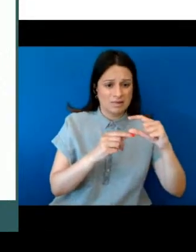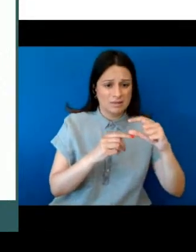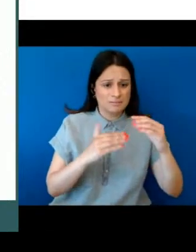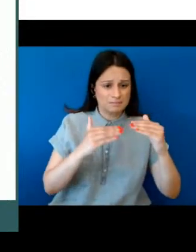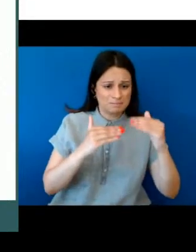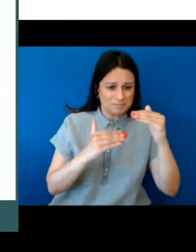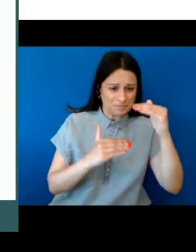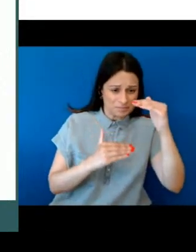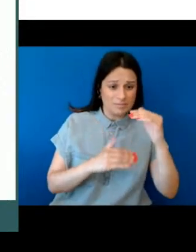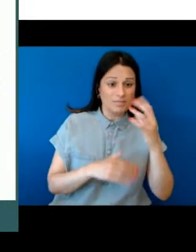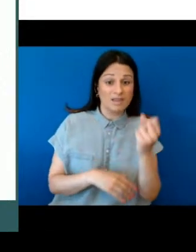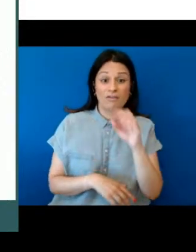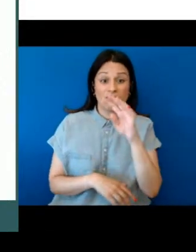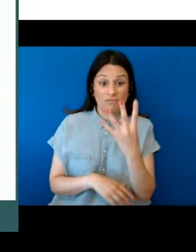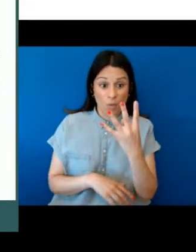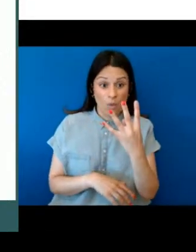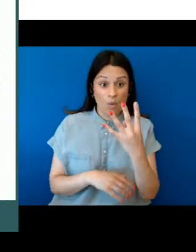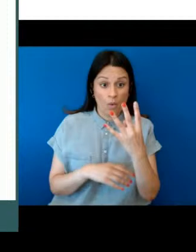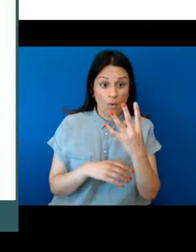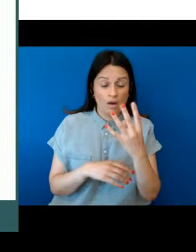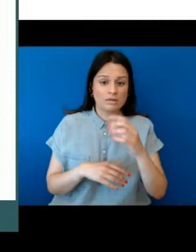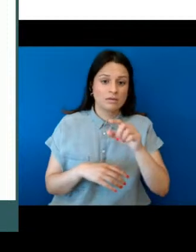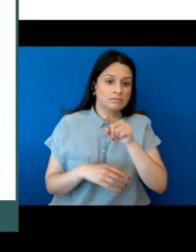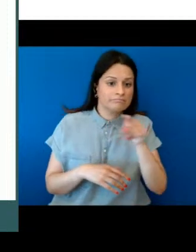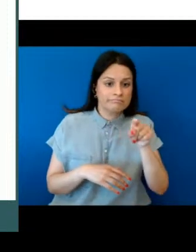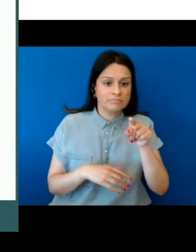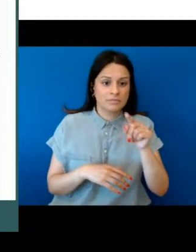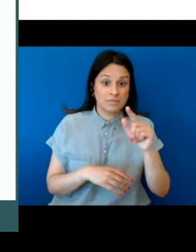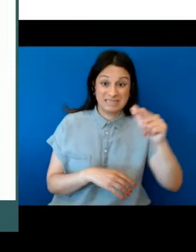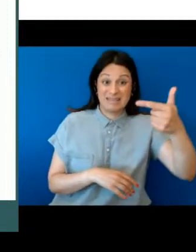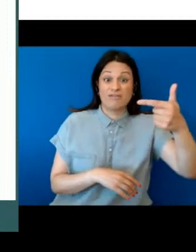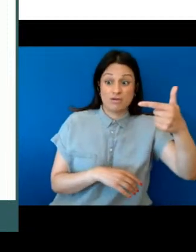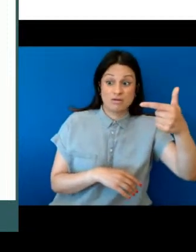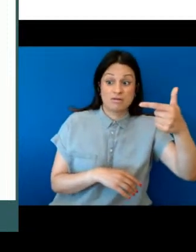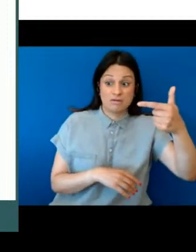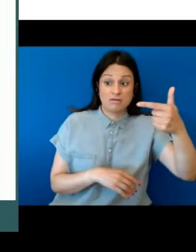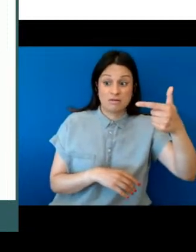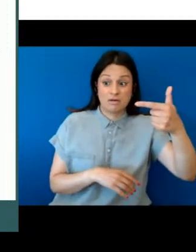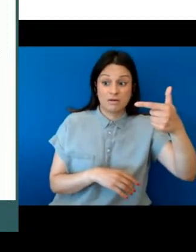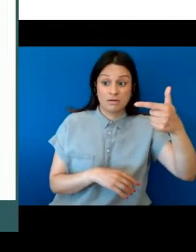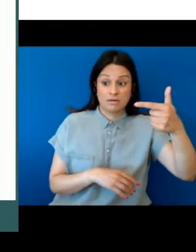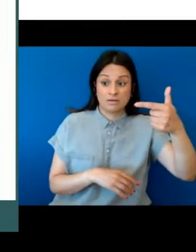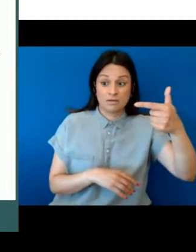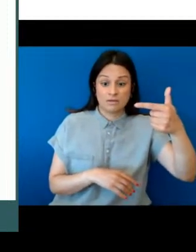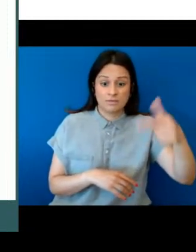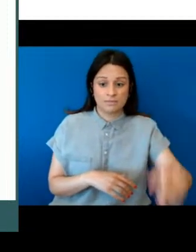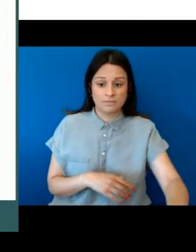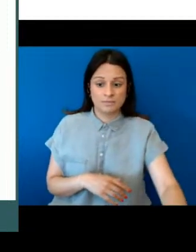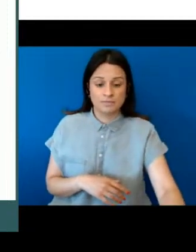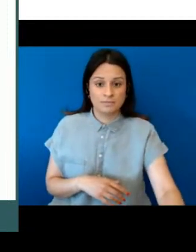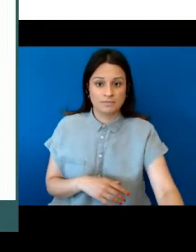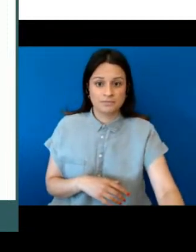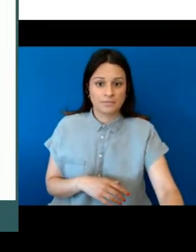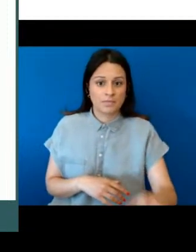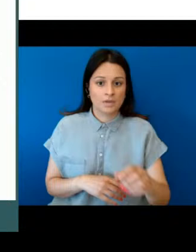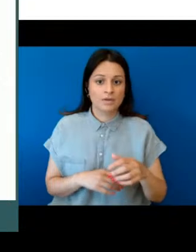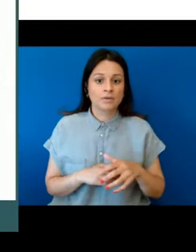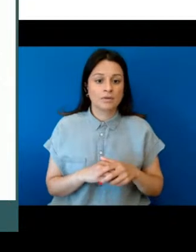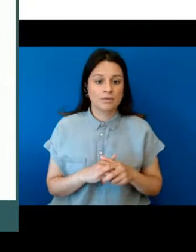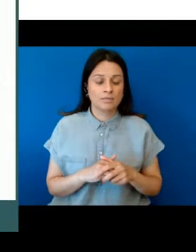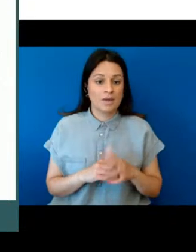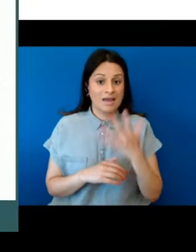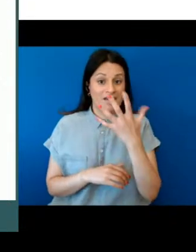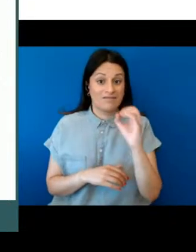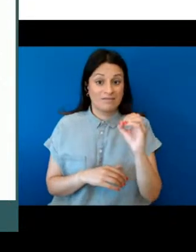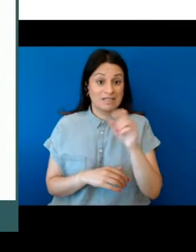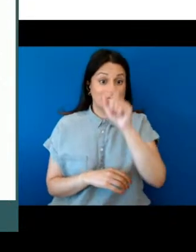4 millimeter, or in one case 7 millimeter wheel. At the bottom half, again, 50 patients with skin